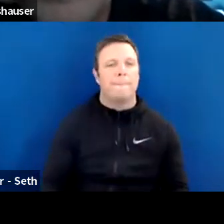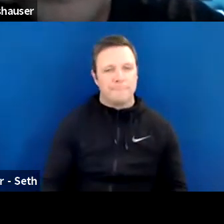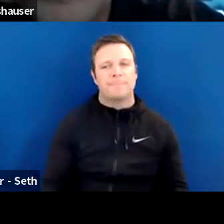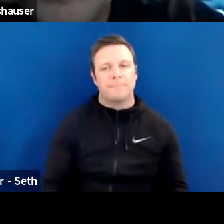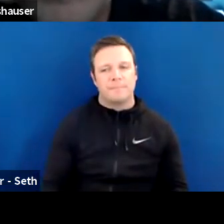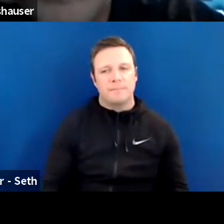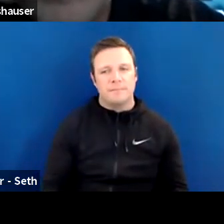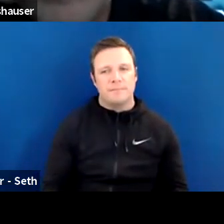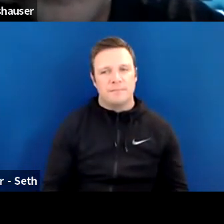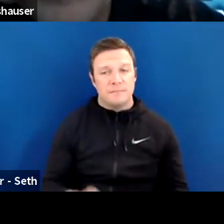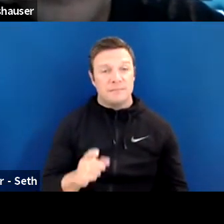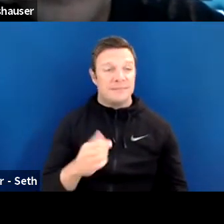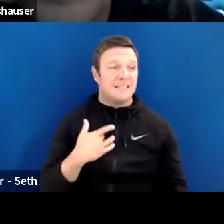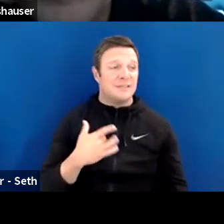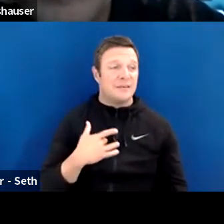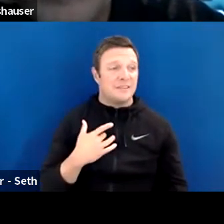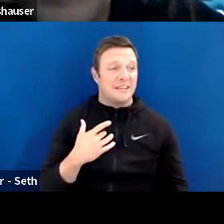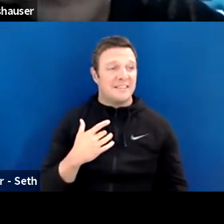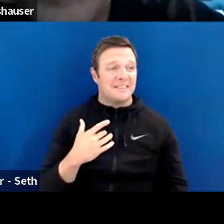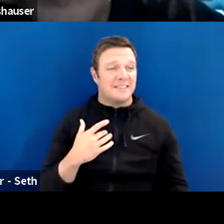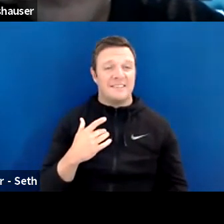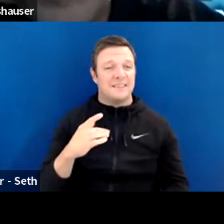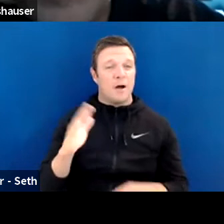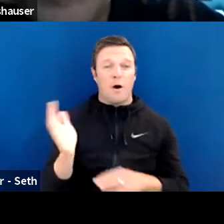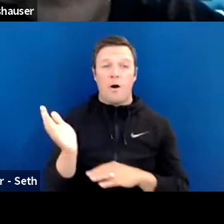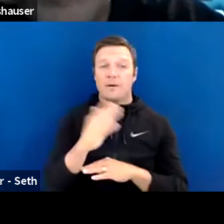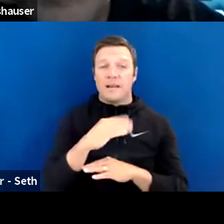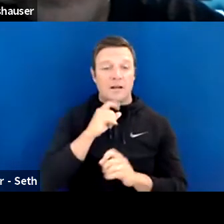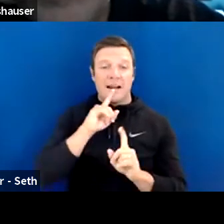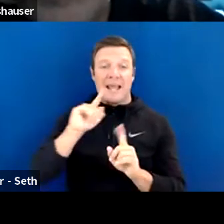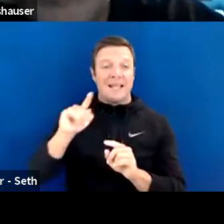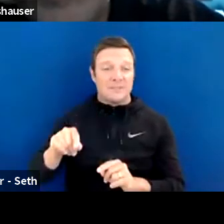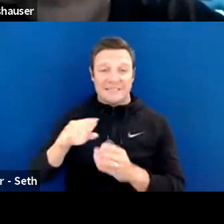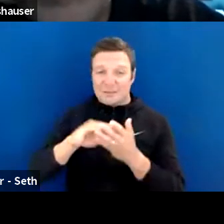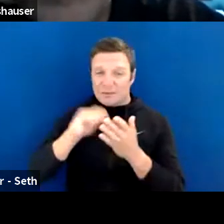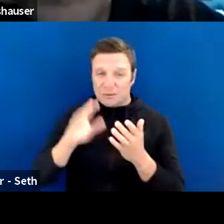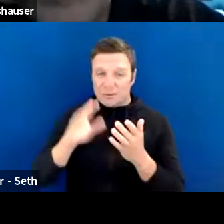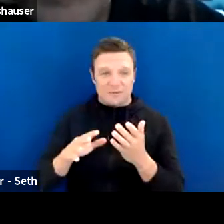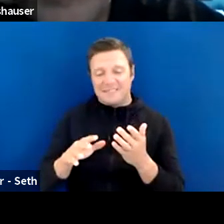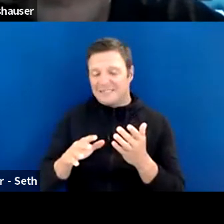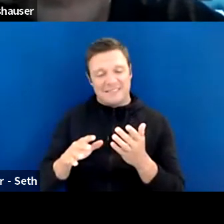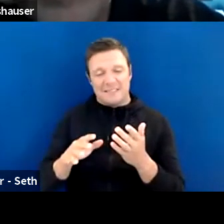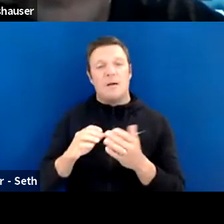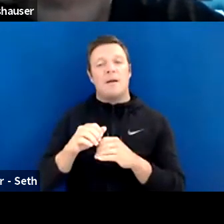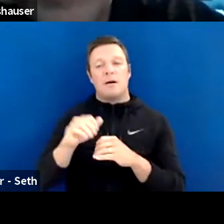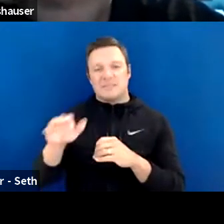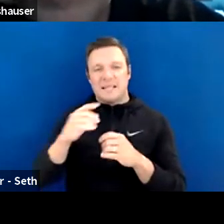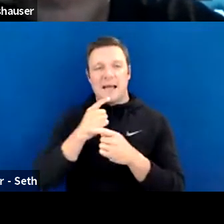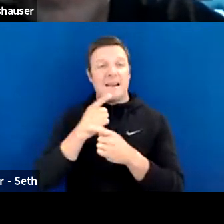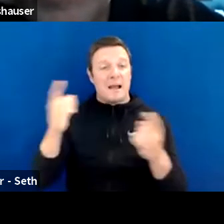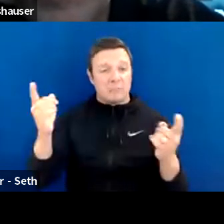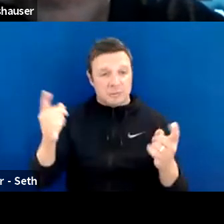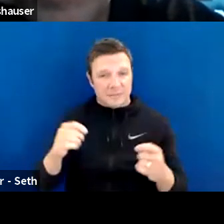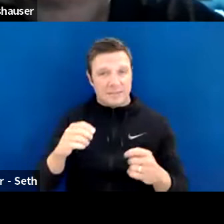like a 24/7 service, like all day long answering students. But I send announcements on that app, and